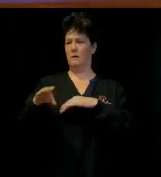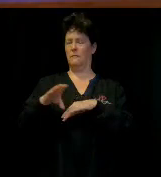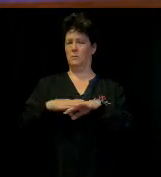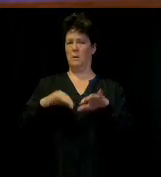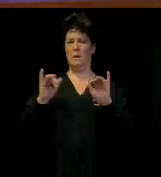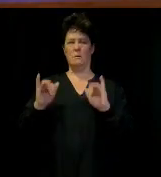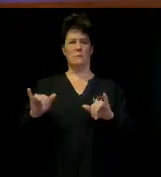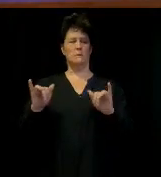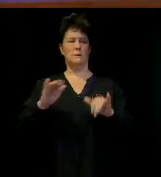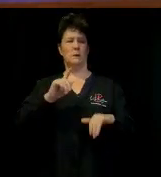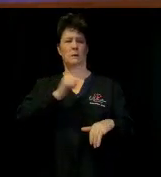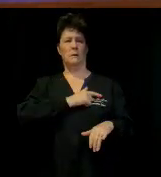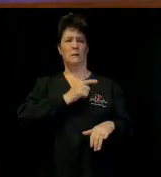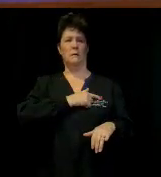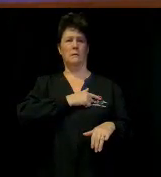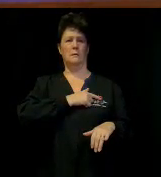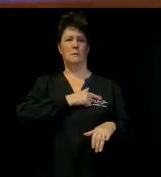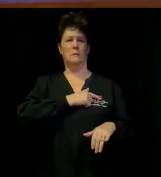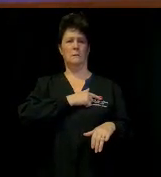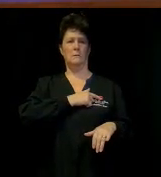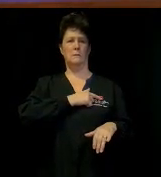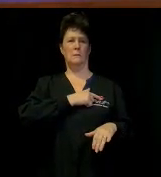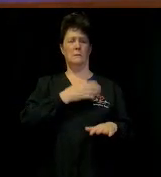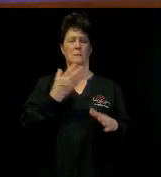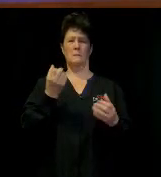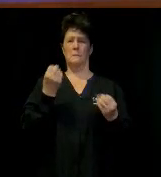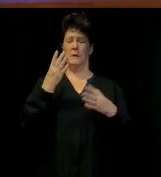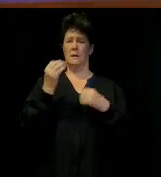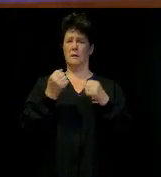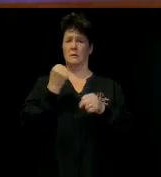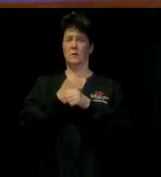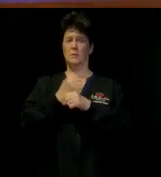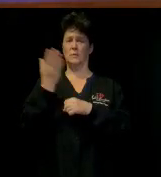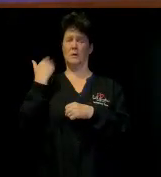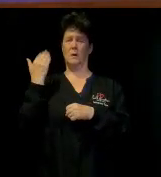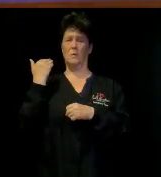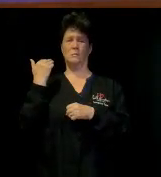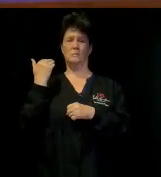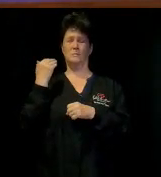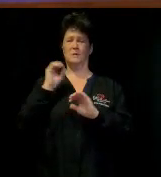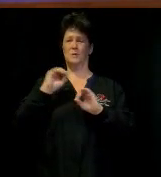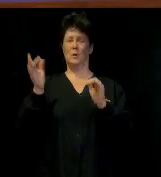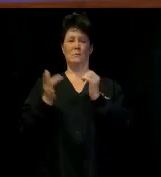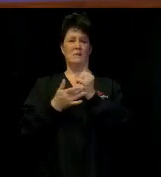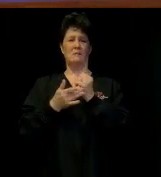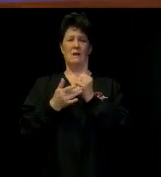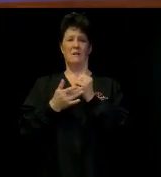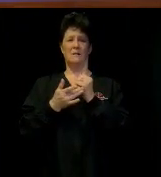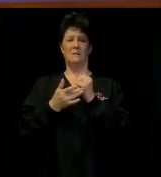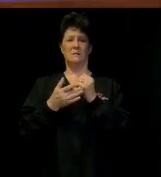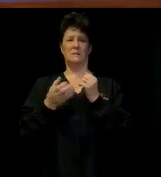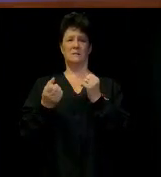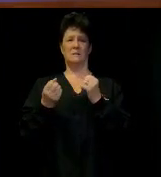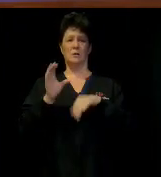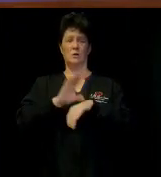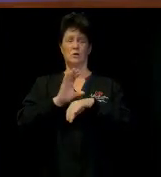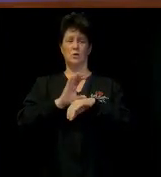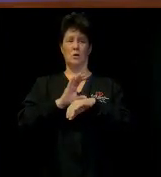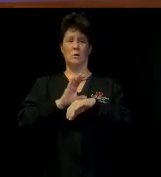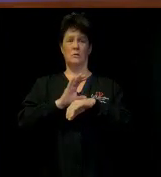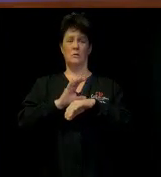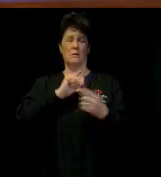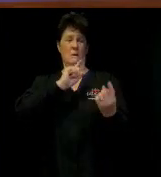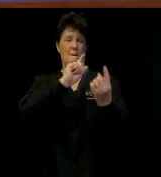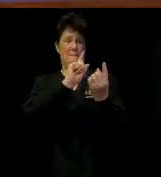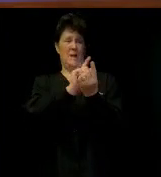back in the day, they didn't have none of the technology we had. You know, when they had church, there's churches today that meet by the leading of the Holy Spirit of